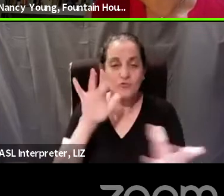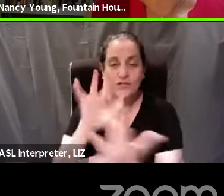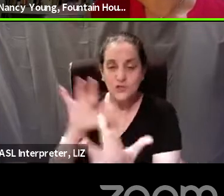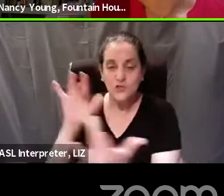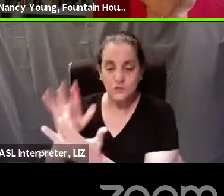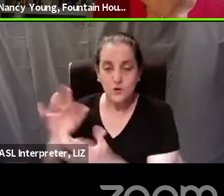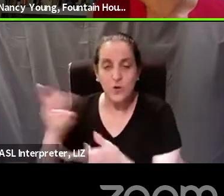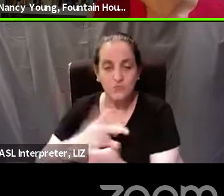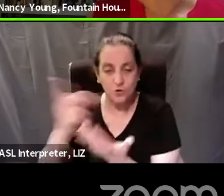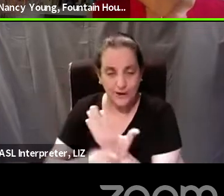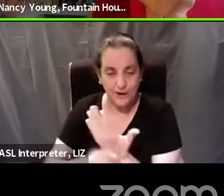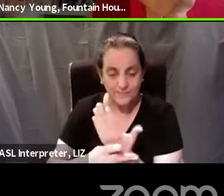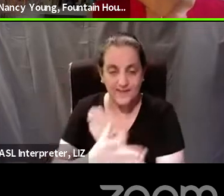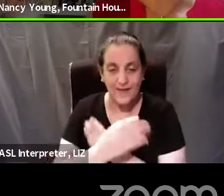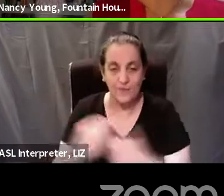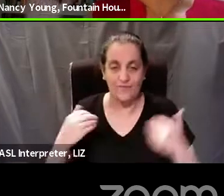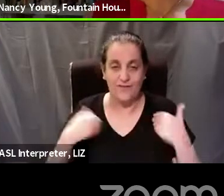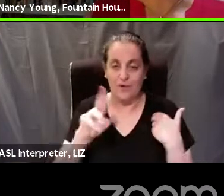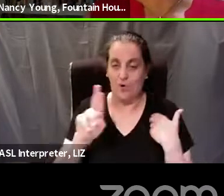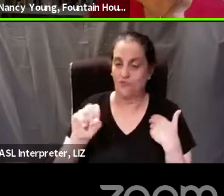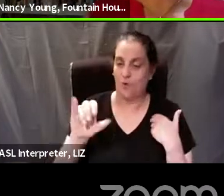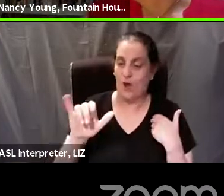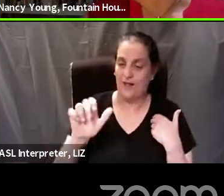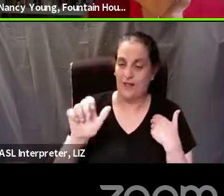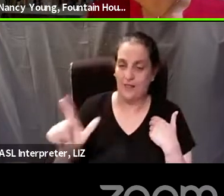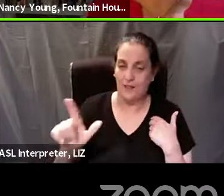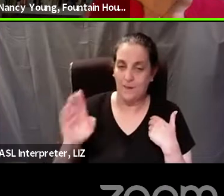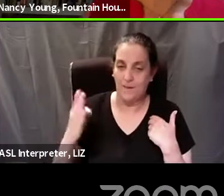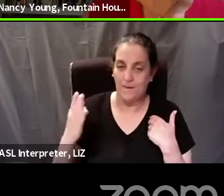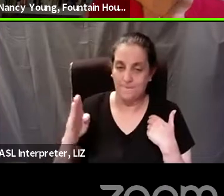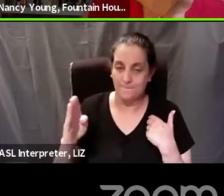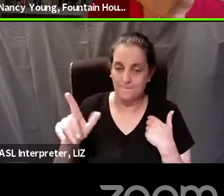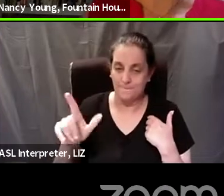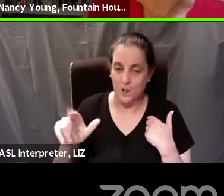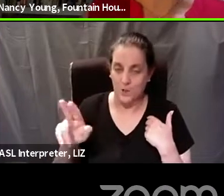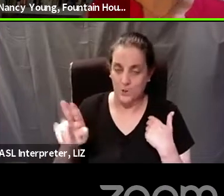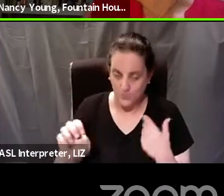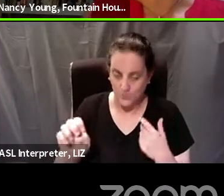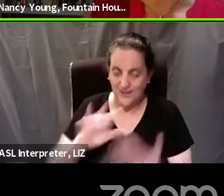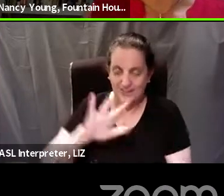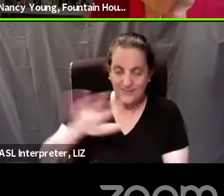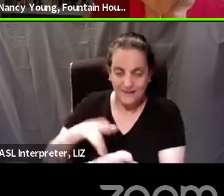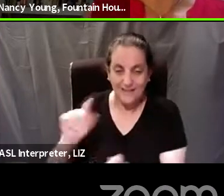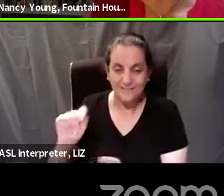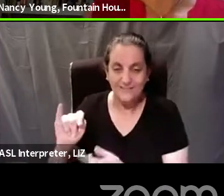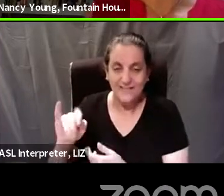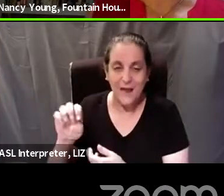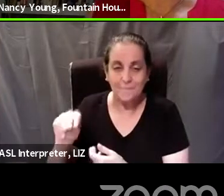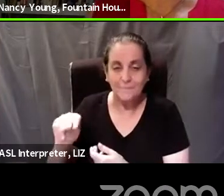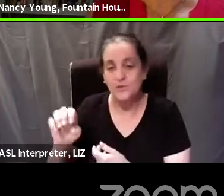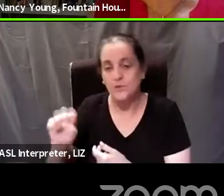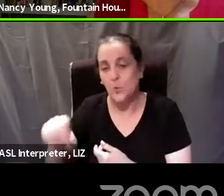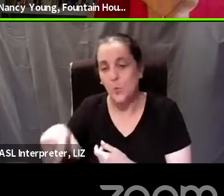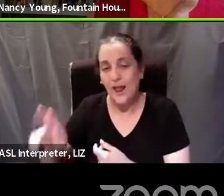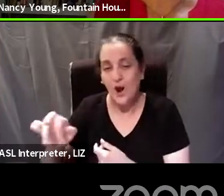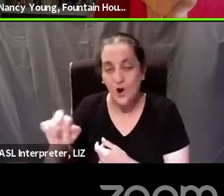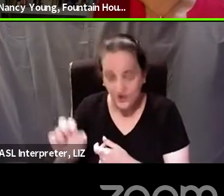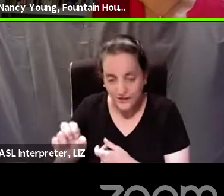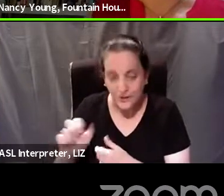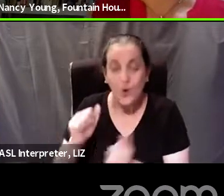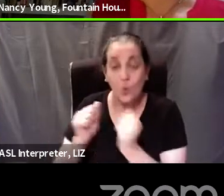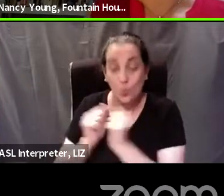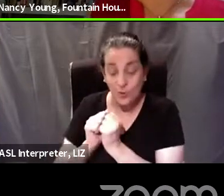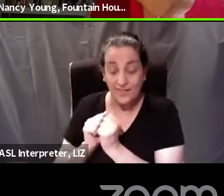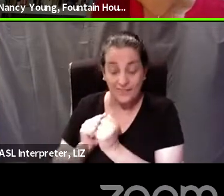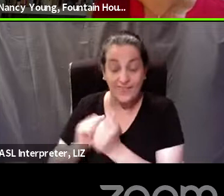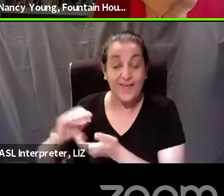beautiful royal blue kiosk built in the middle of Times Square with the help of Times Square Alliance